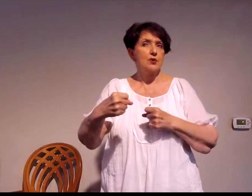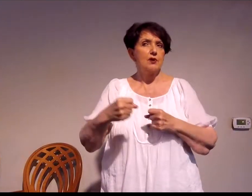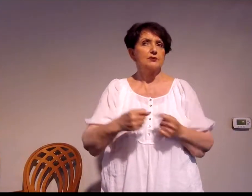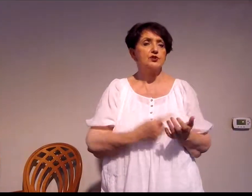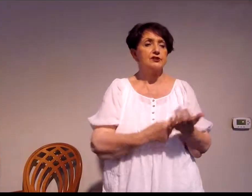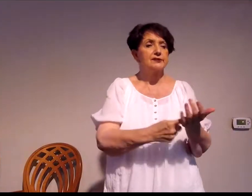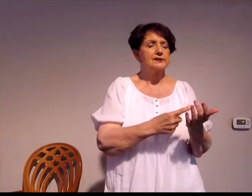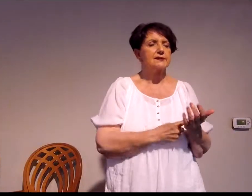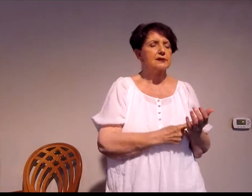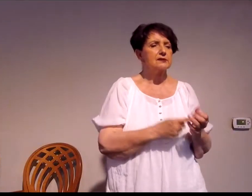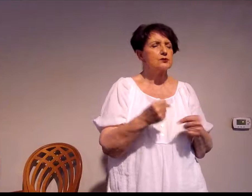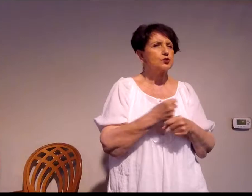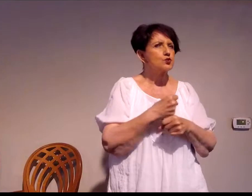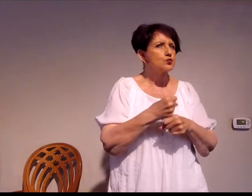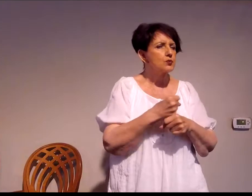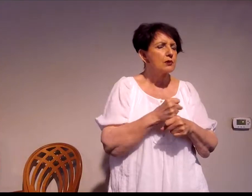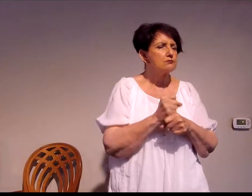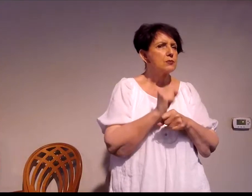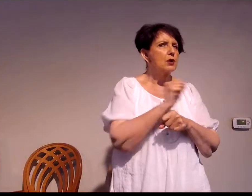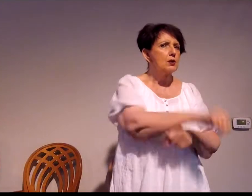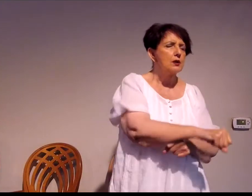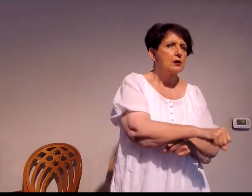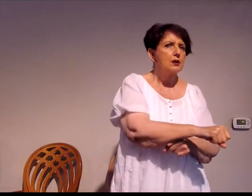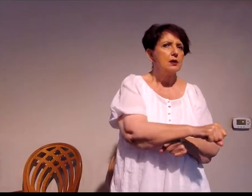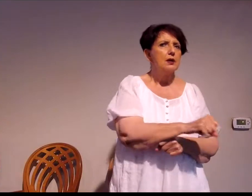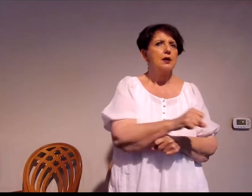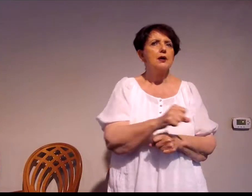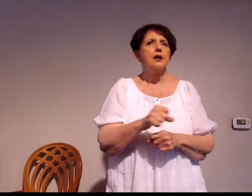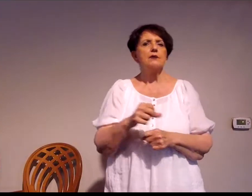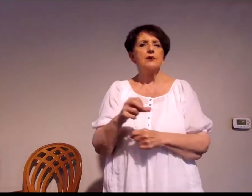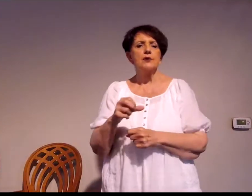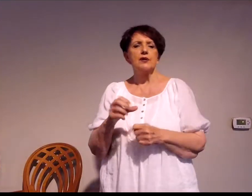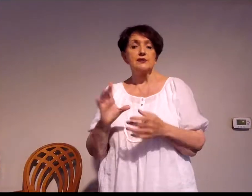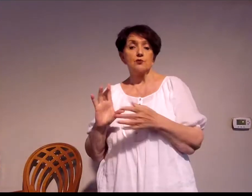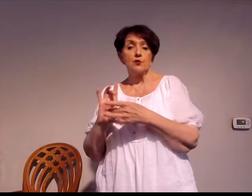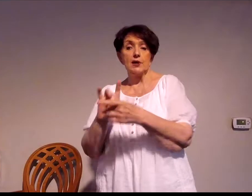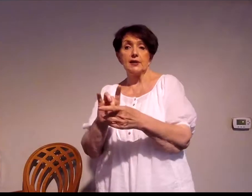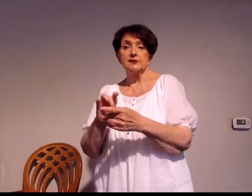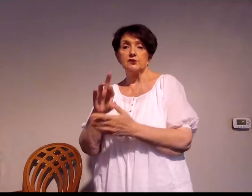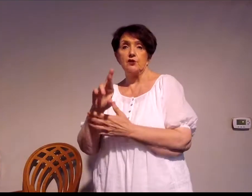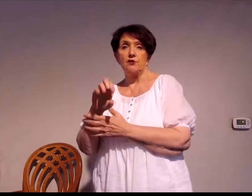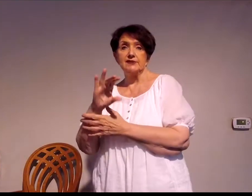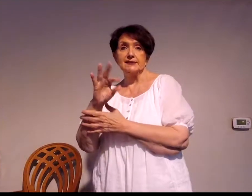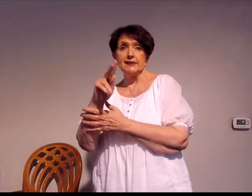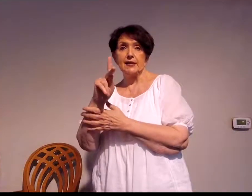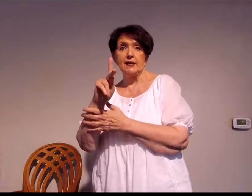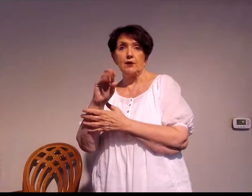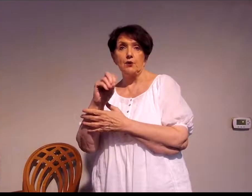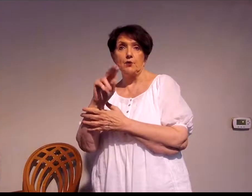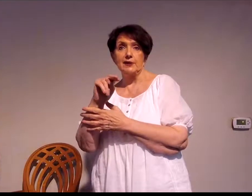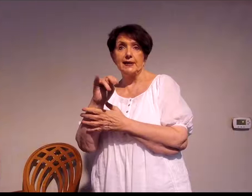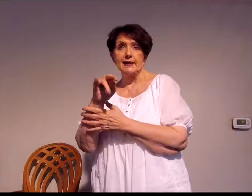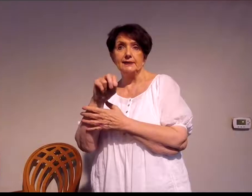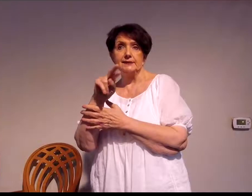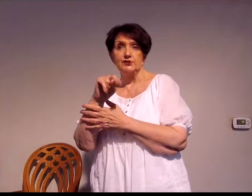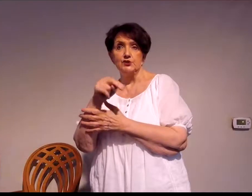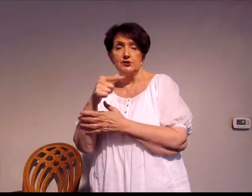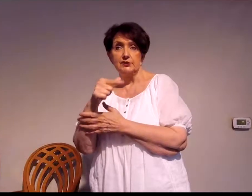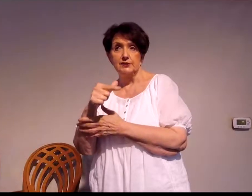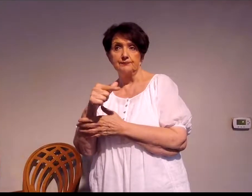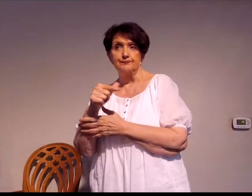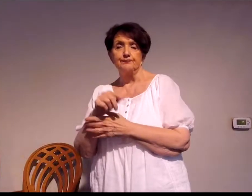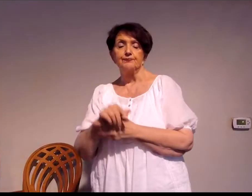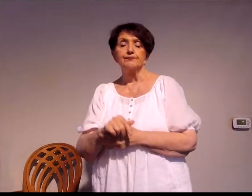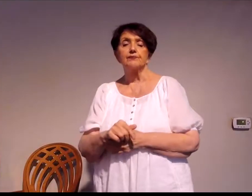as it relates to the reckoning. And the reckoning is how we walk into our story. That was the things that